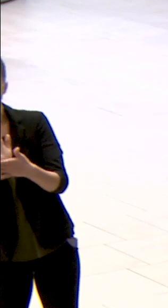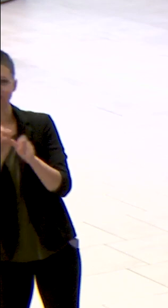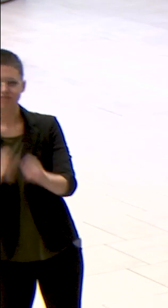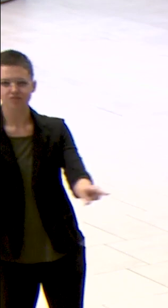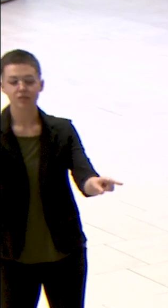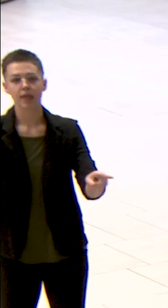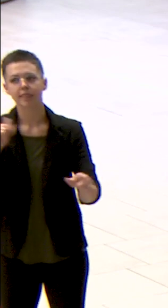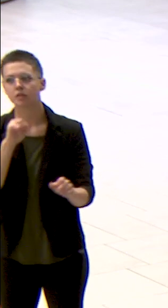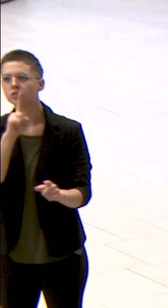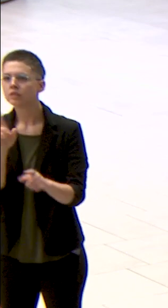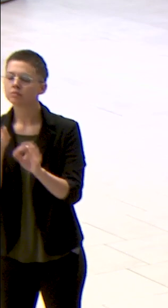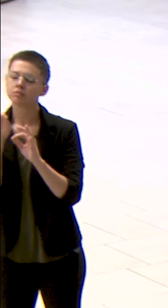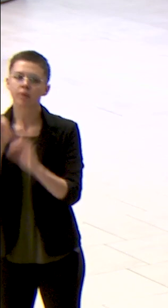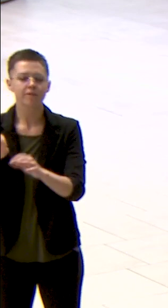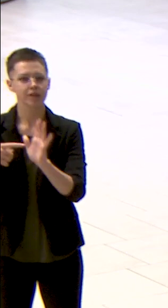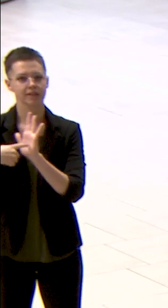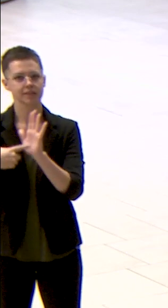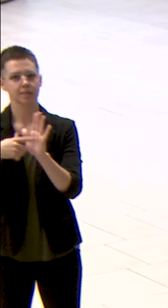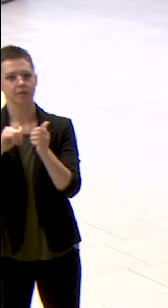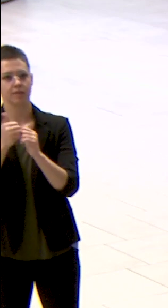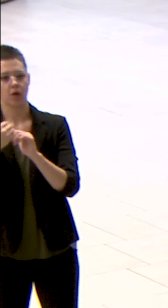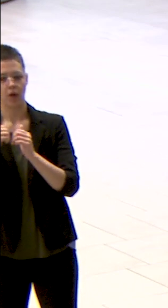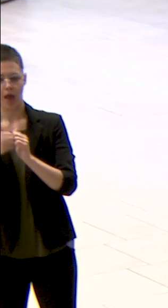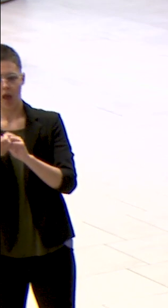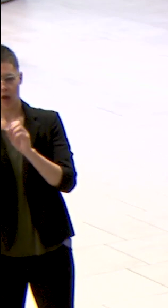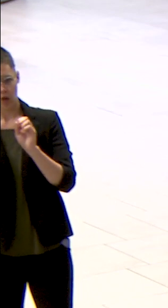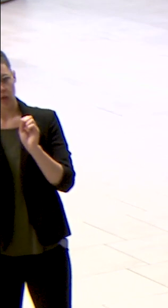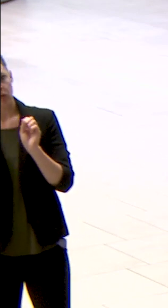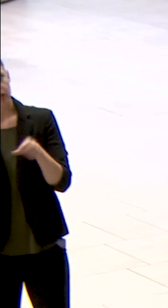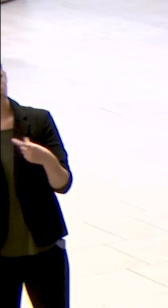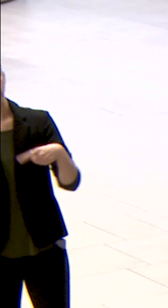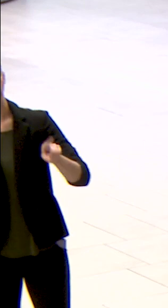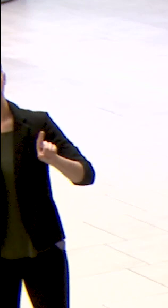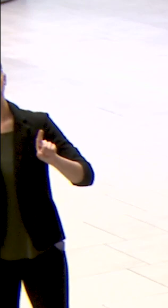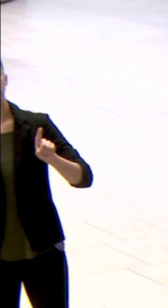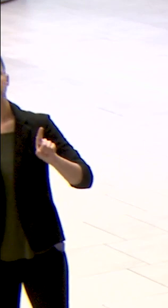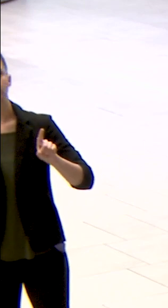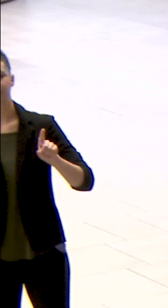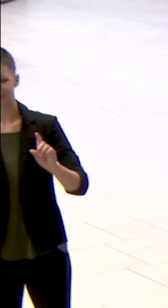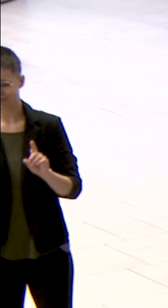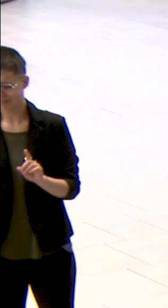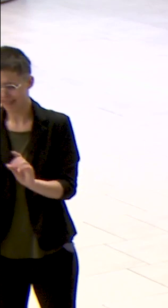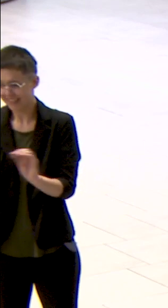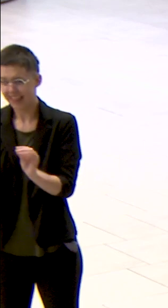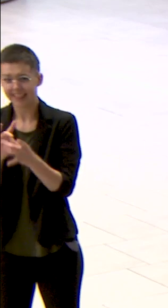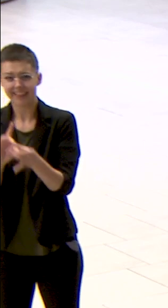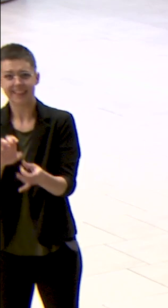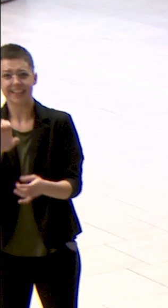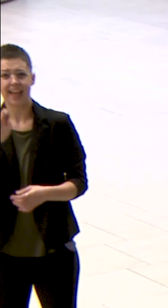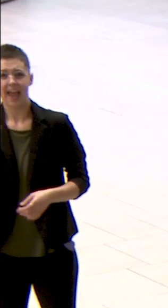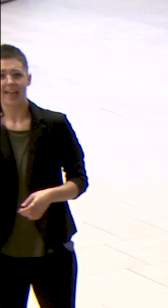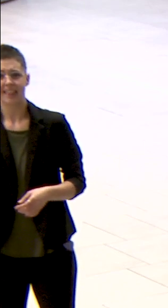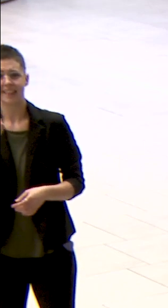that's a brilliant example of how cross-culturalism works, mm-hmm. and really what, it had nothing to do with ethnicity, it had everything to do